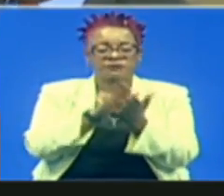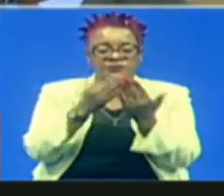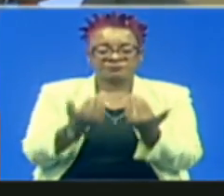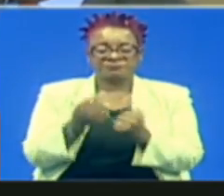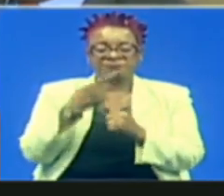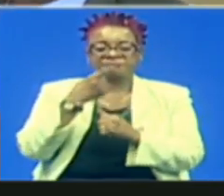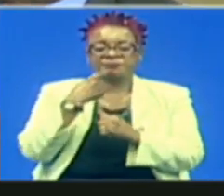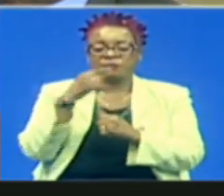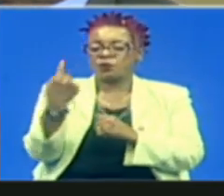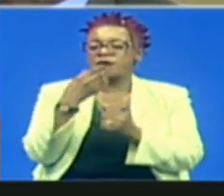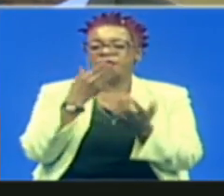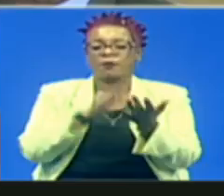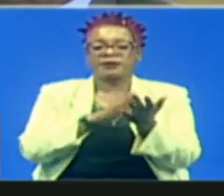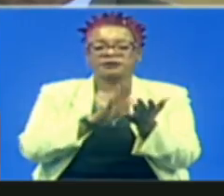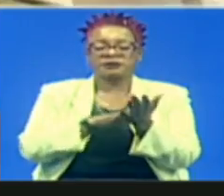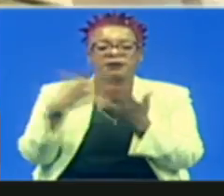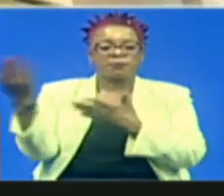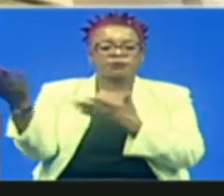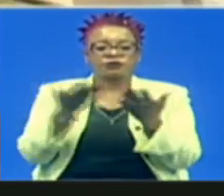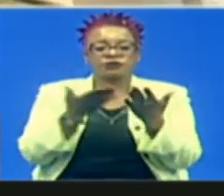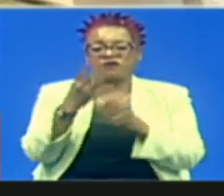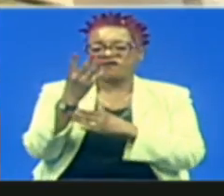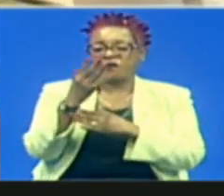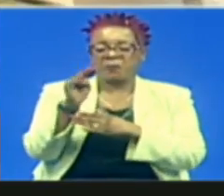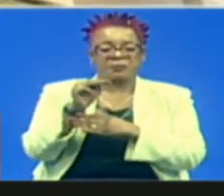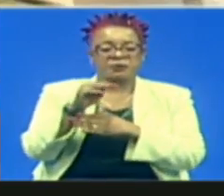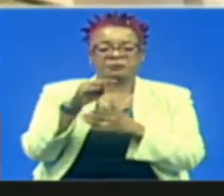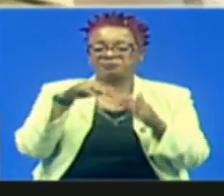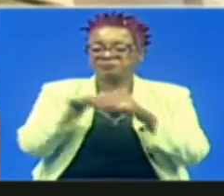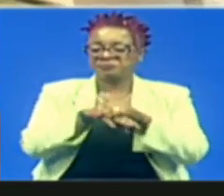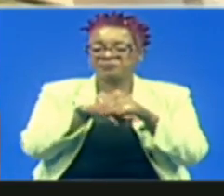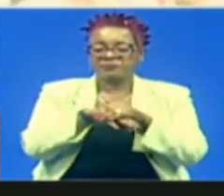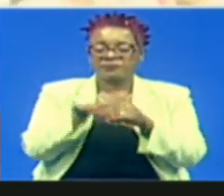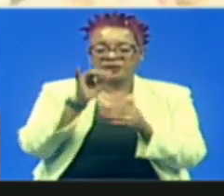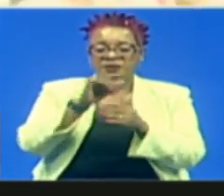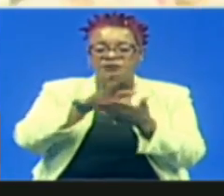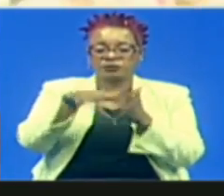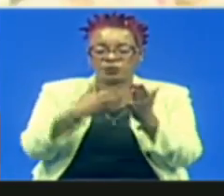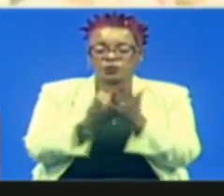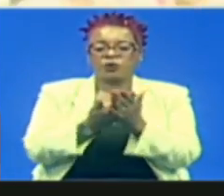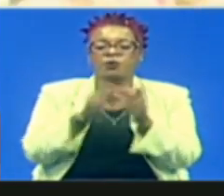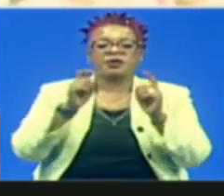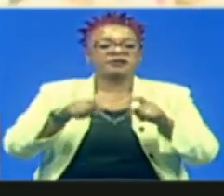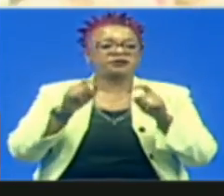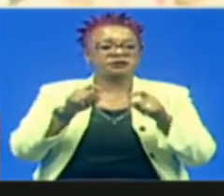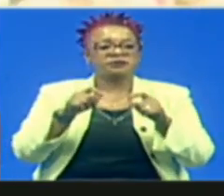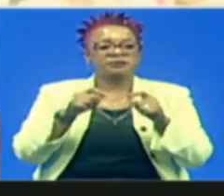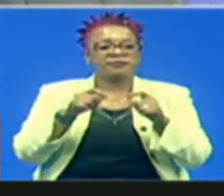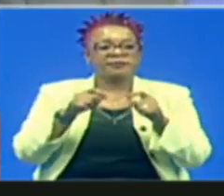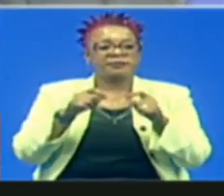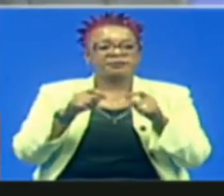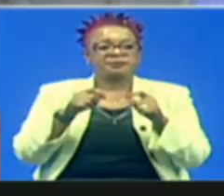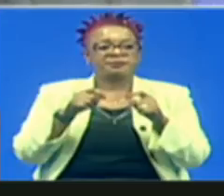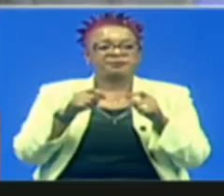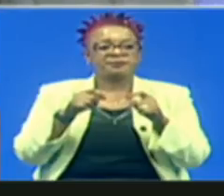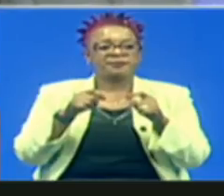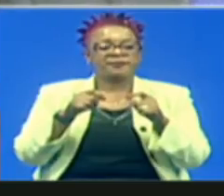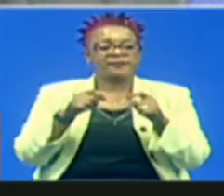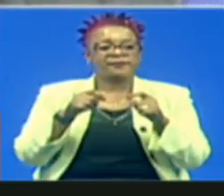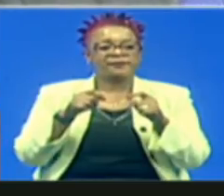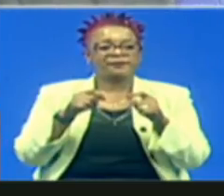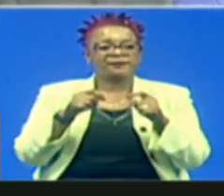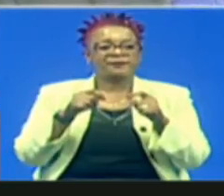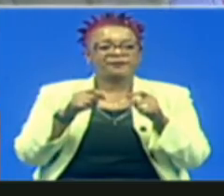only recommended the importation of 4 million bags because that's all the country needs to plug the deficit. I doubt